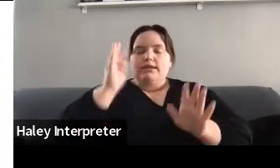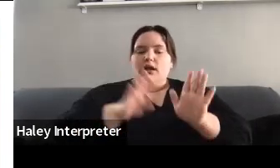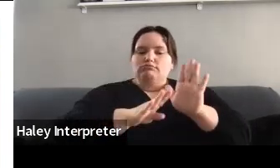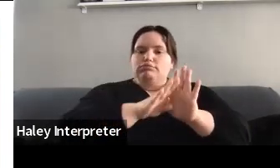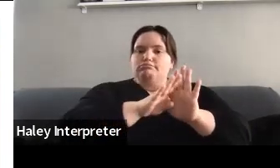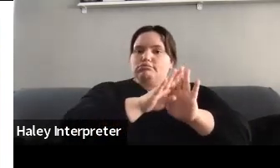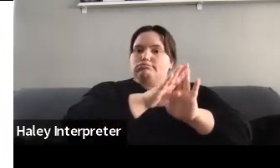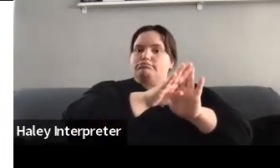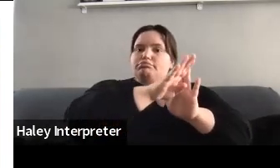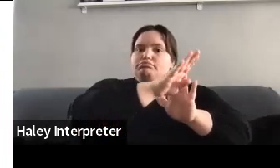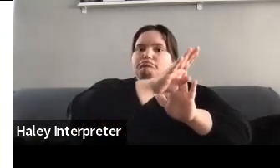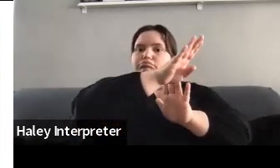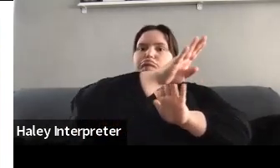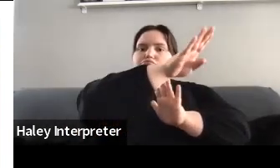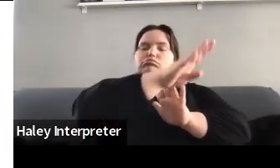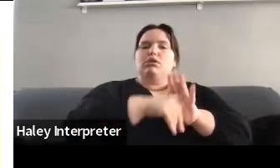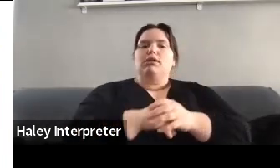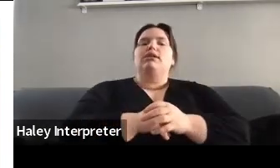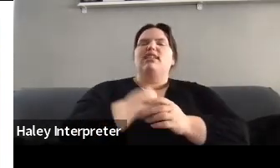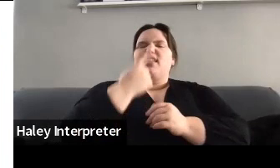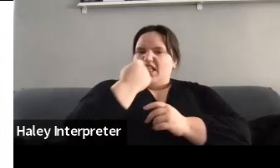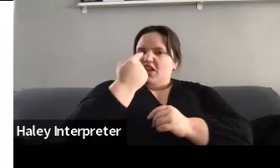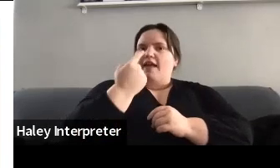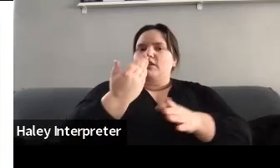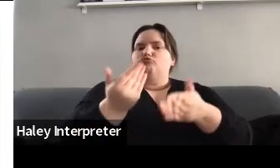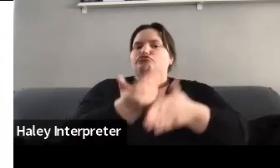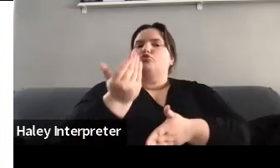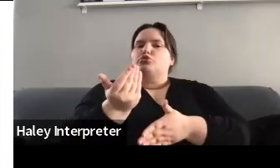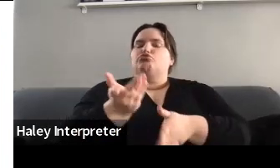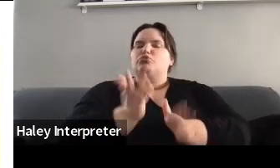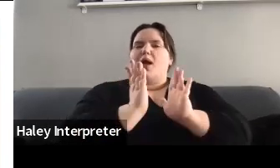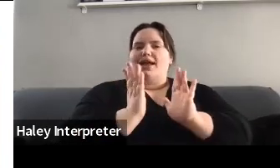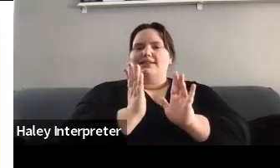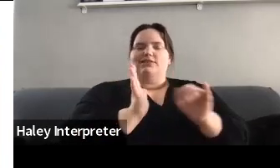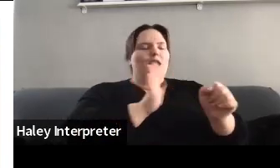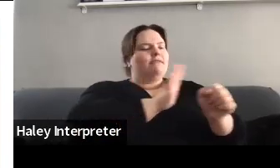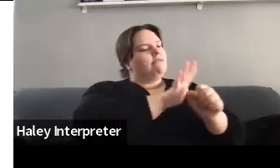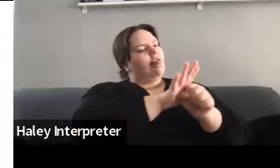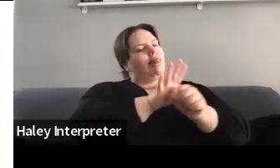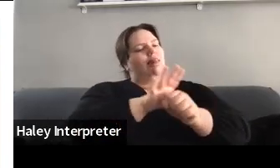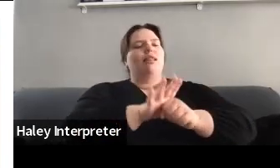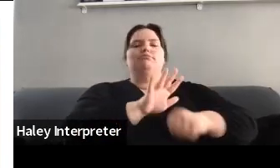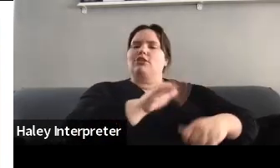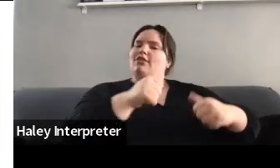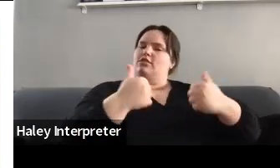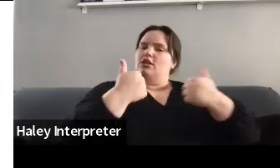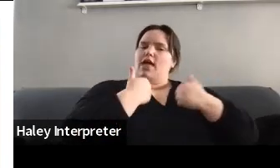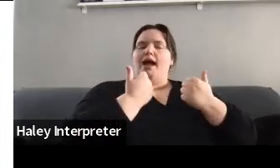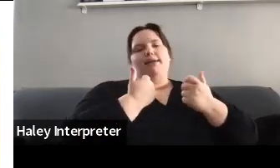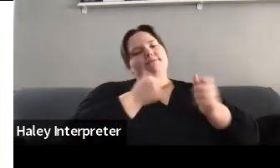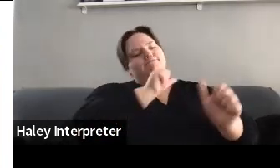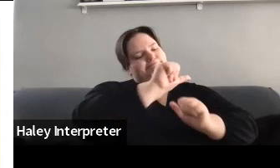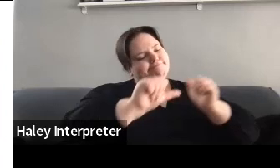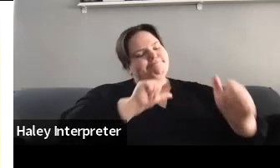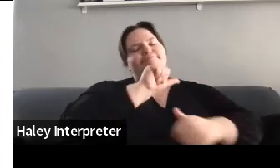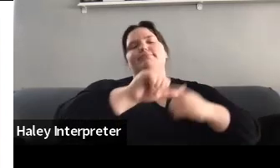social isolation and looking for new ways to kind of fill those areas in their lives.